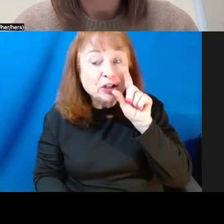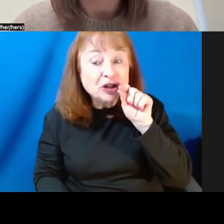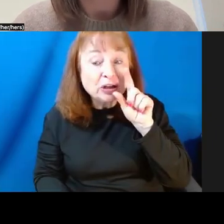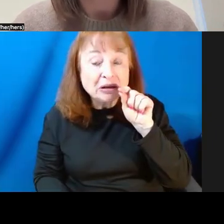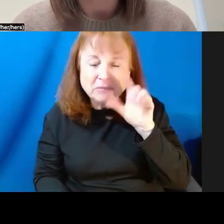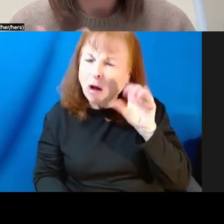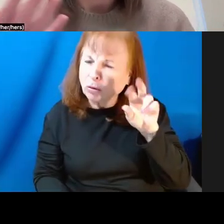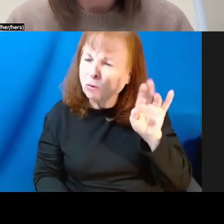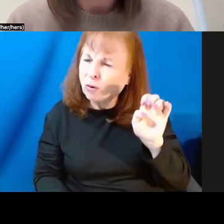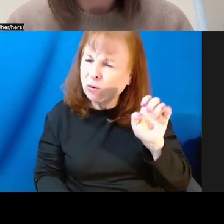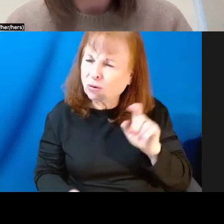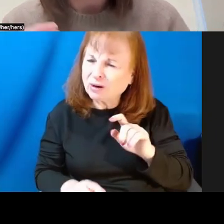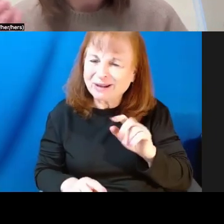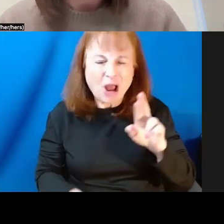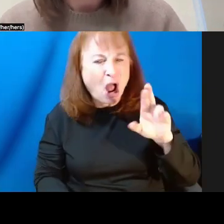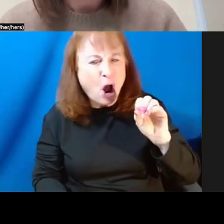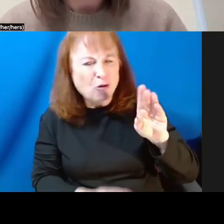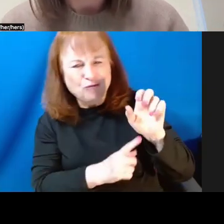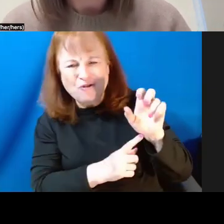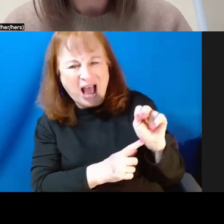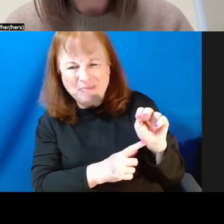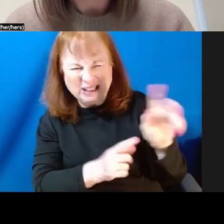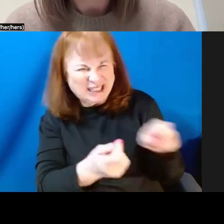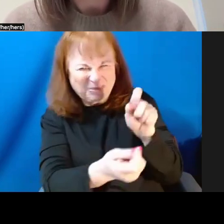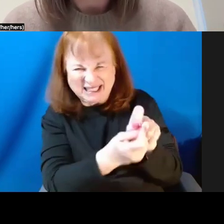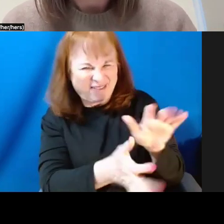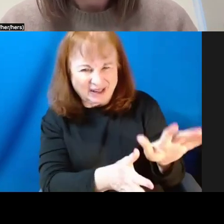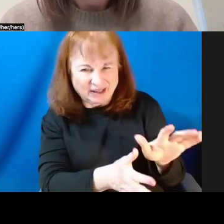considered core, but not robin because that's too specific.